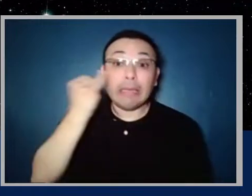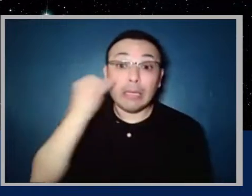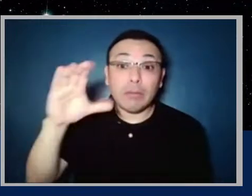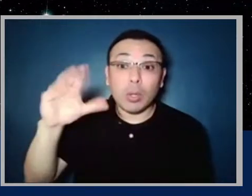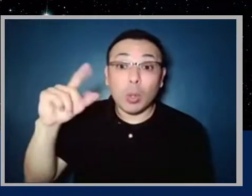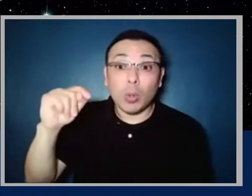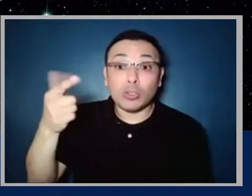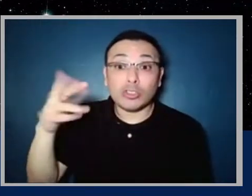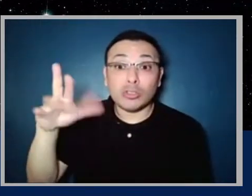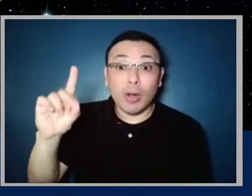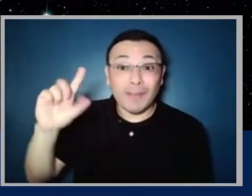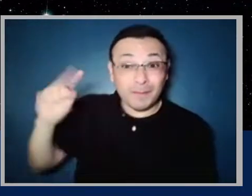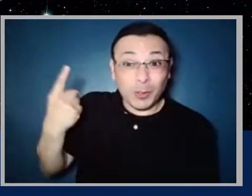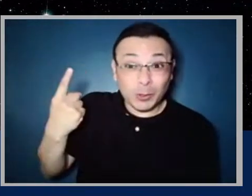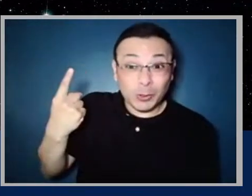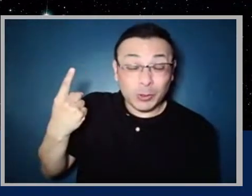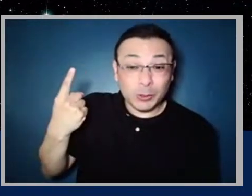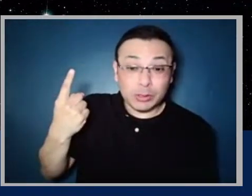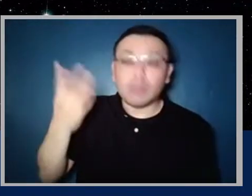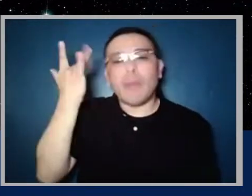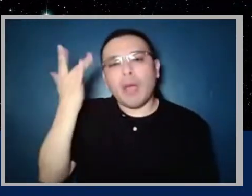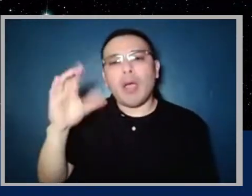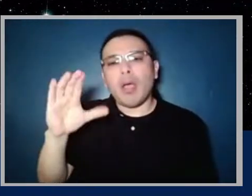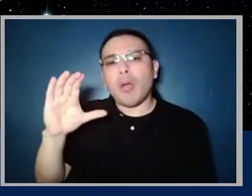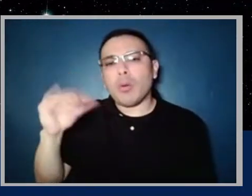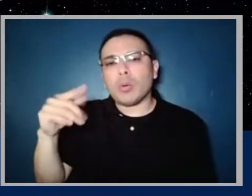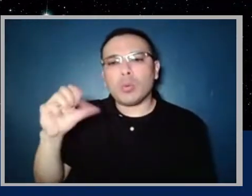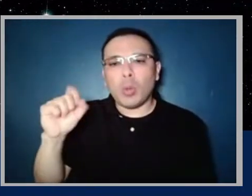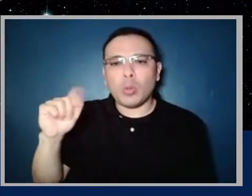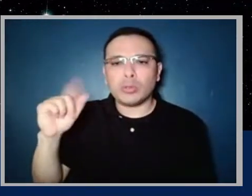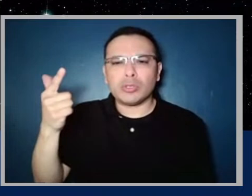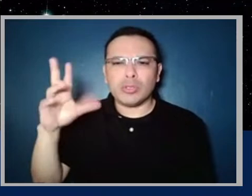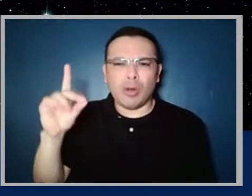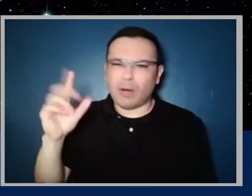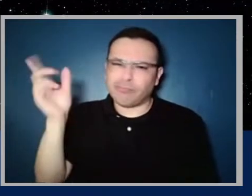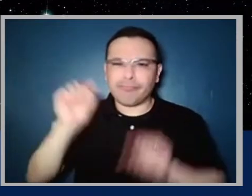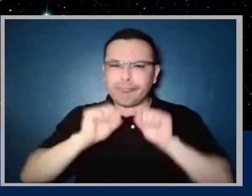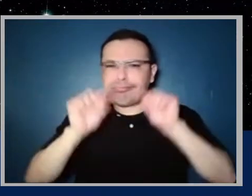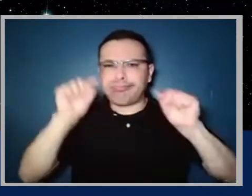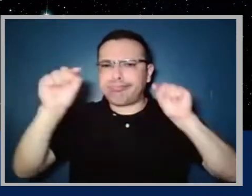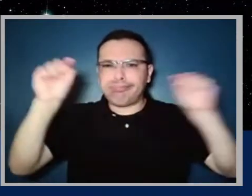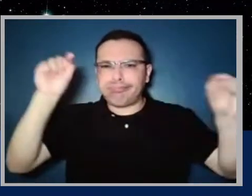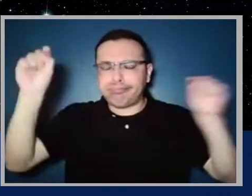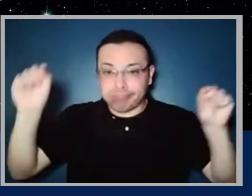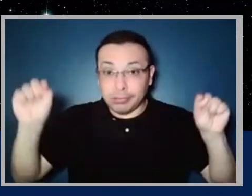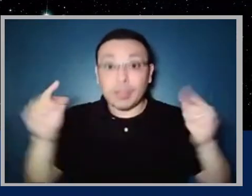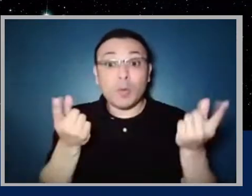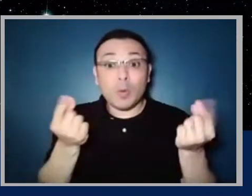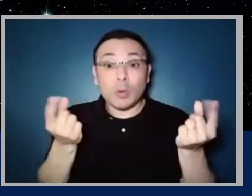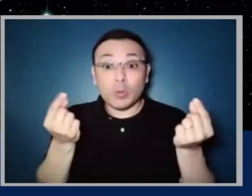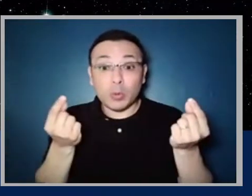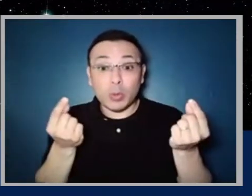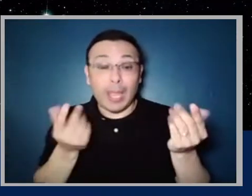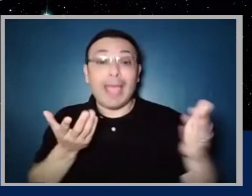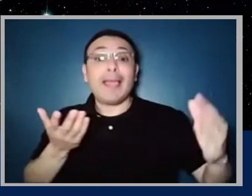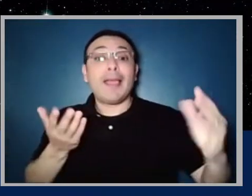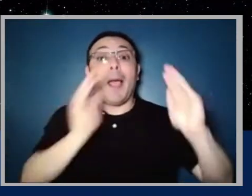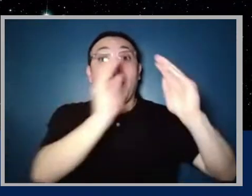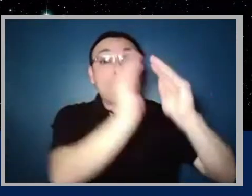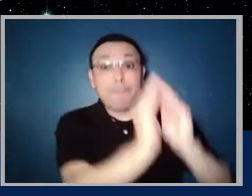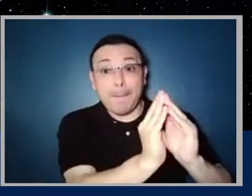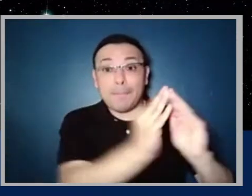are all over the seaboard, they're surrounding the country, doing great work they would come up and kind of interact with the